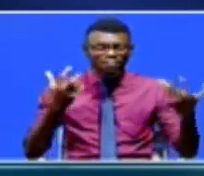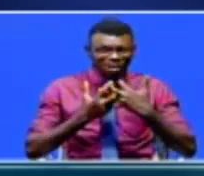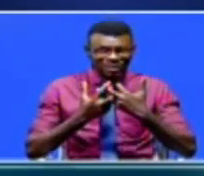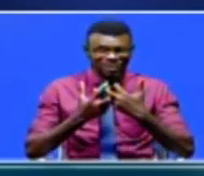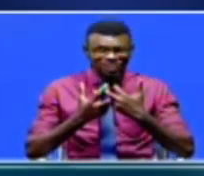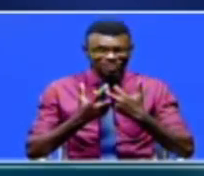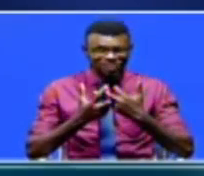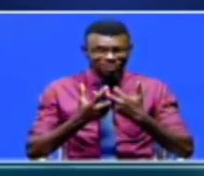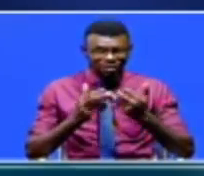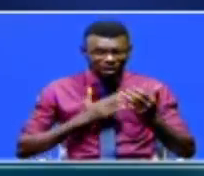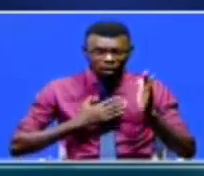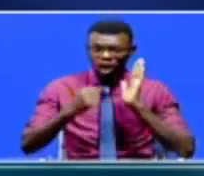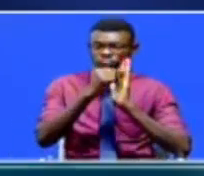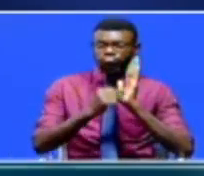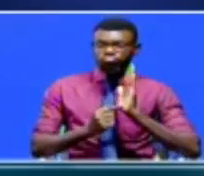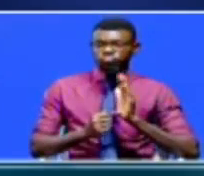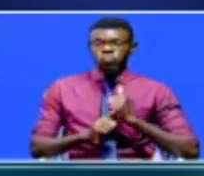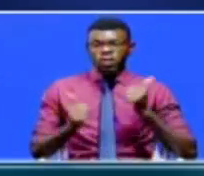that we set in place.